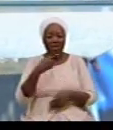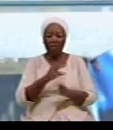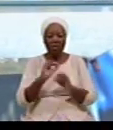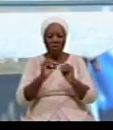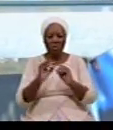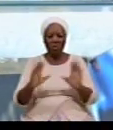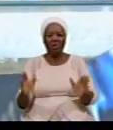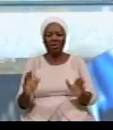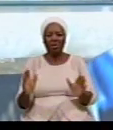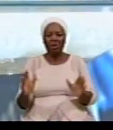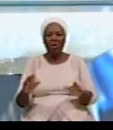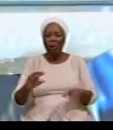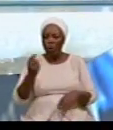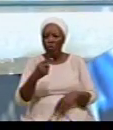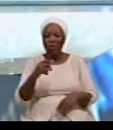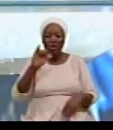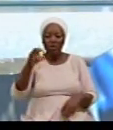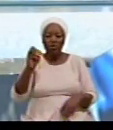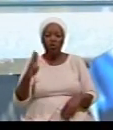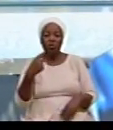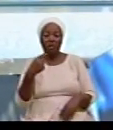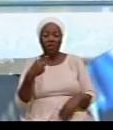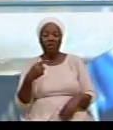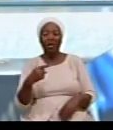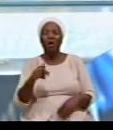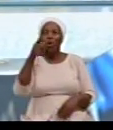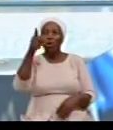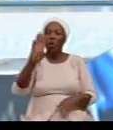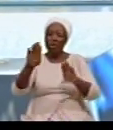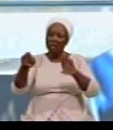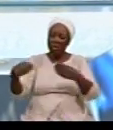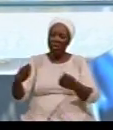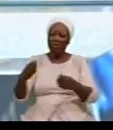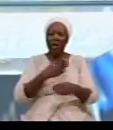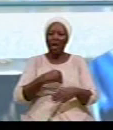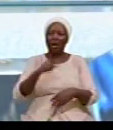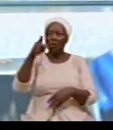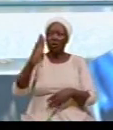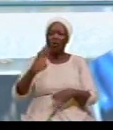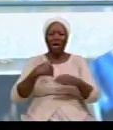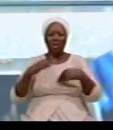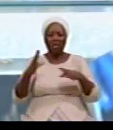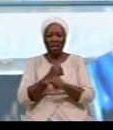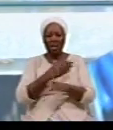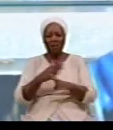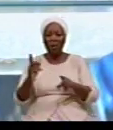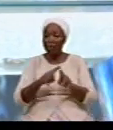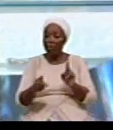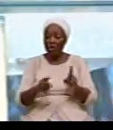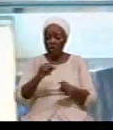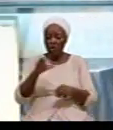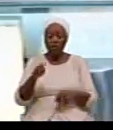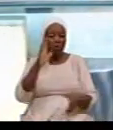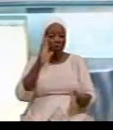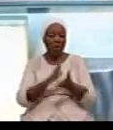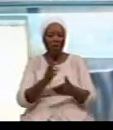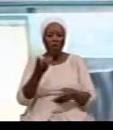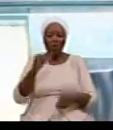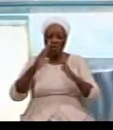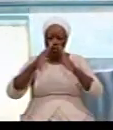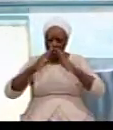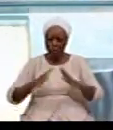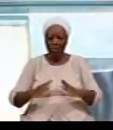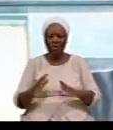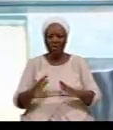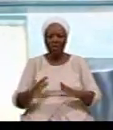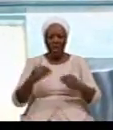taken away. She was quiet. And now in chapter 2, the thing descended on